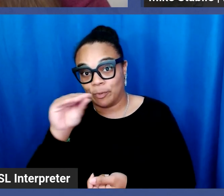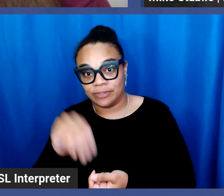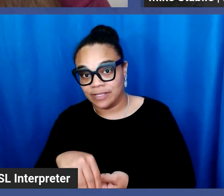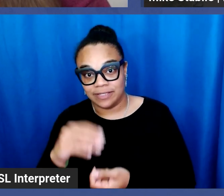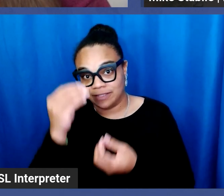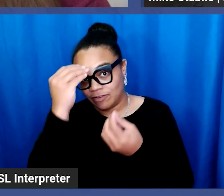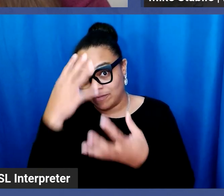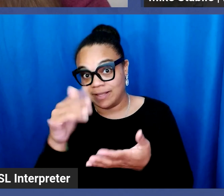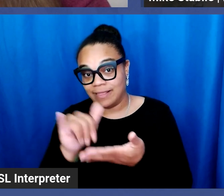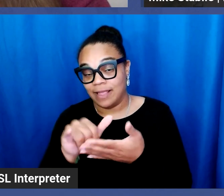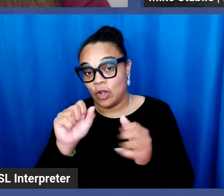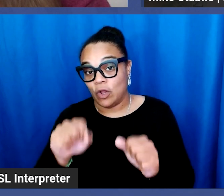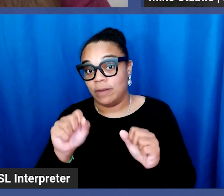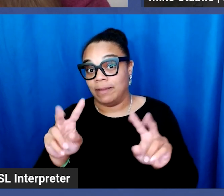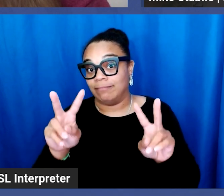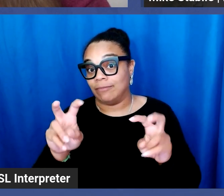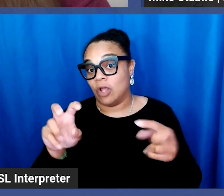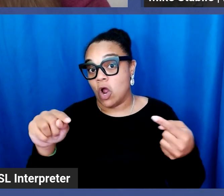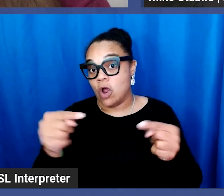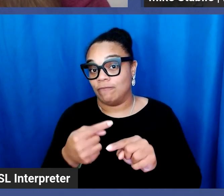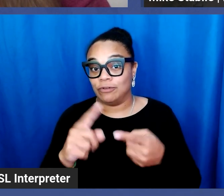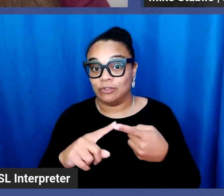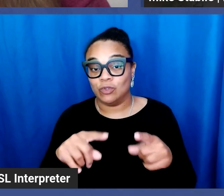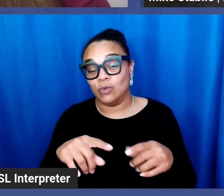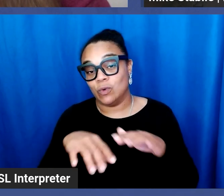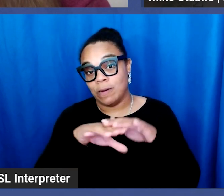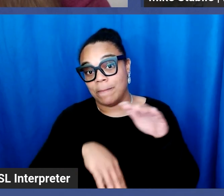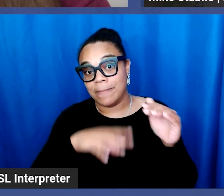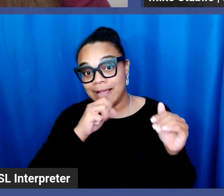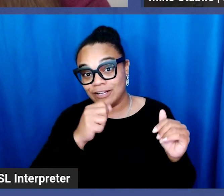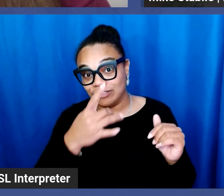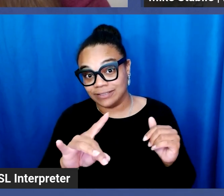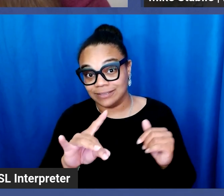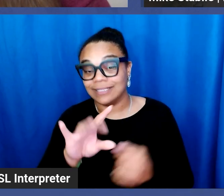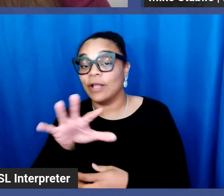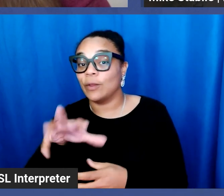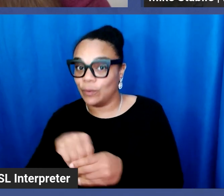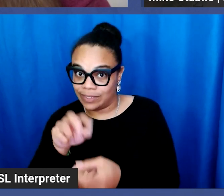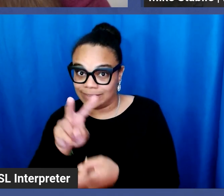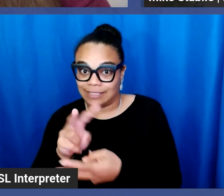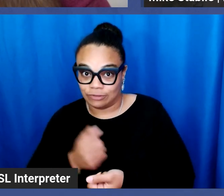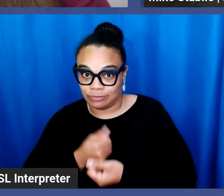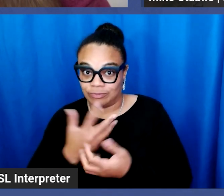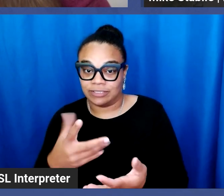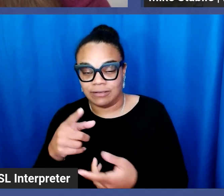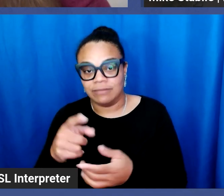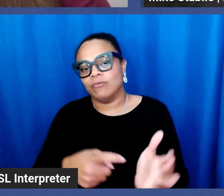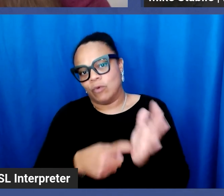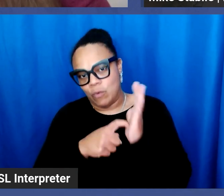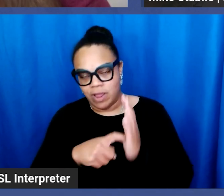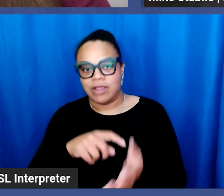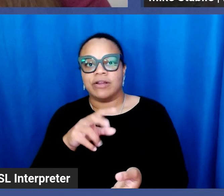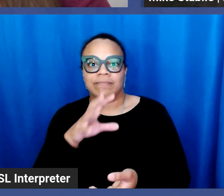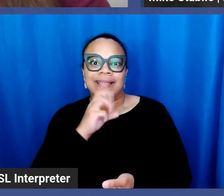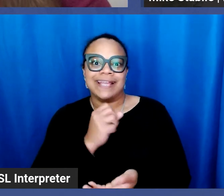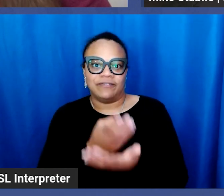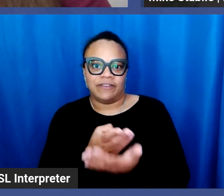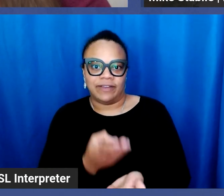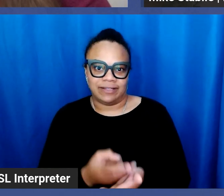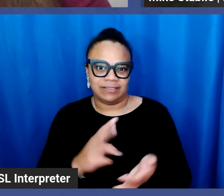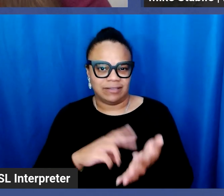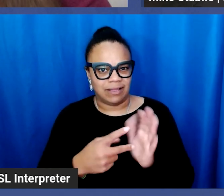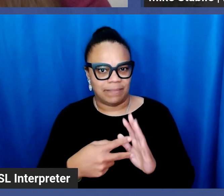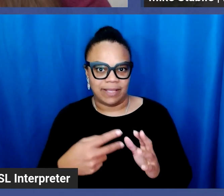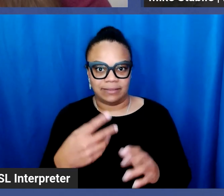which includes all sorts of sexual expression, needed to do age verification, which meant surveillance, right? Which means scanning